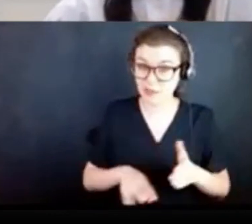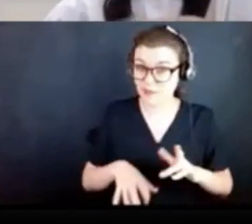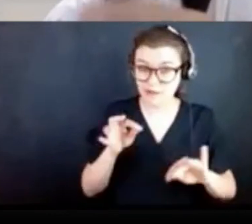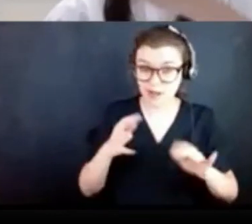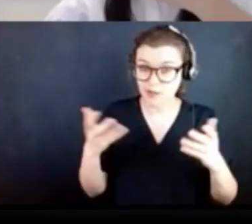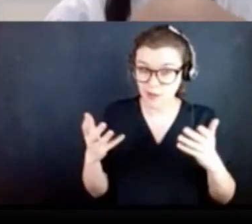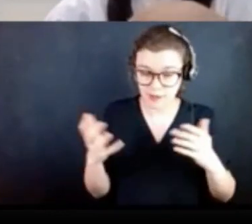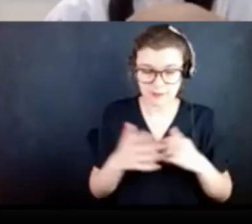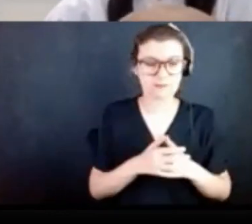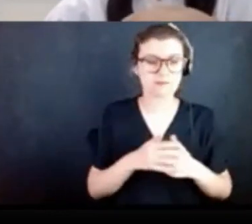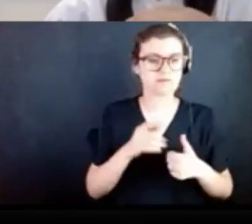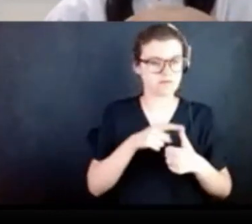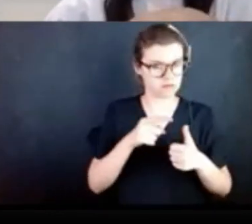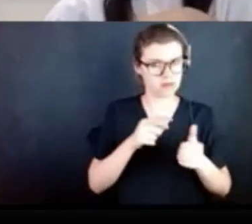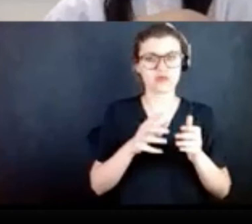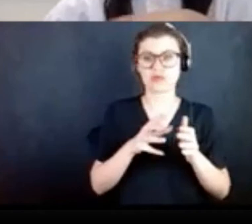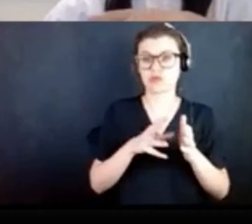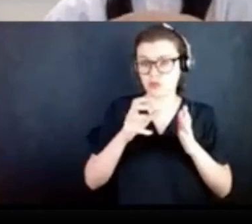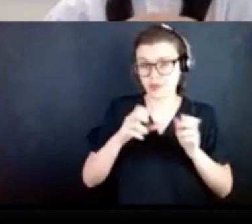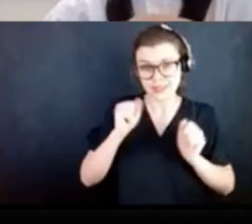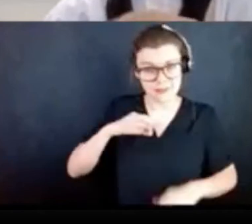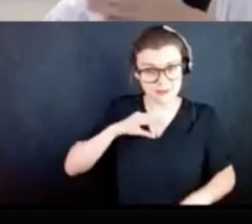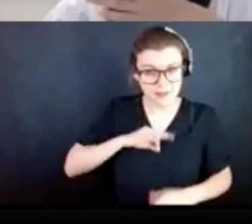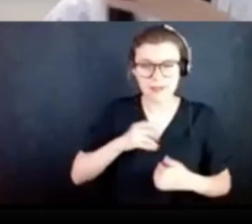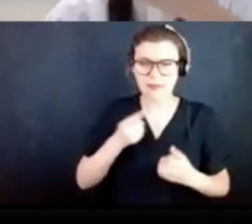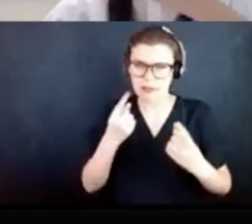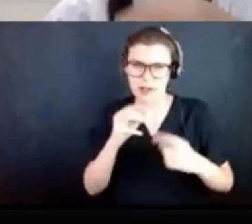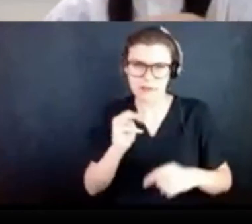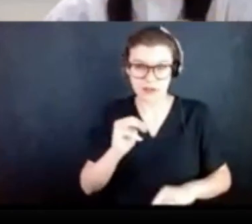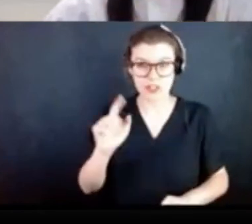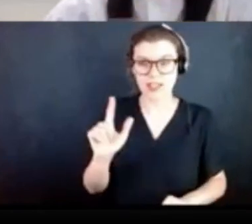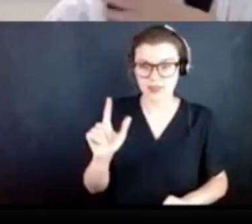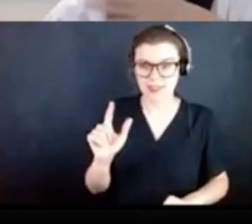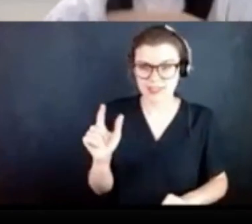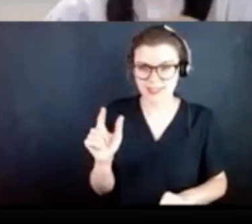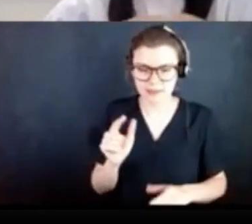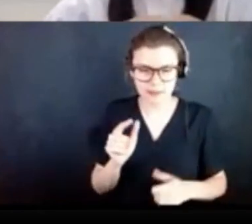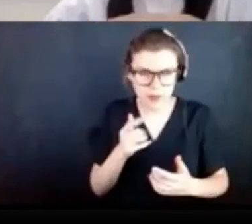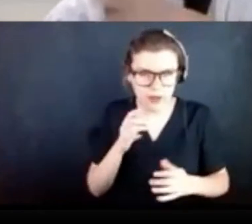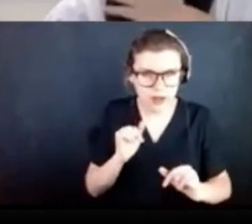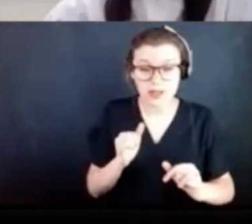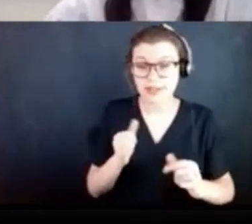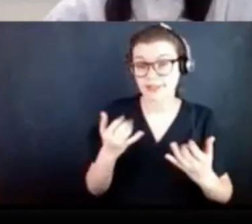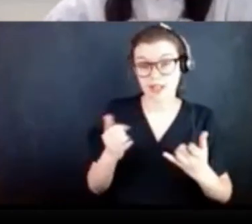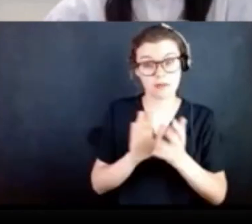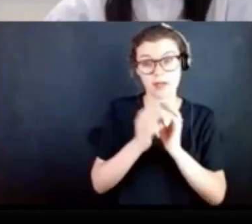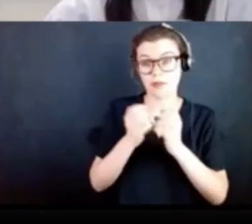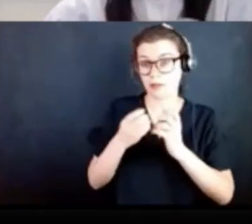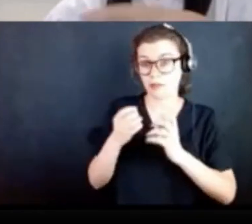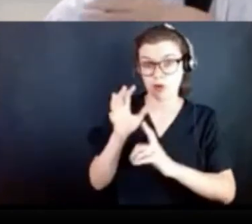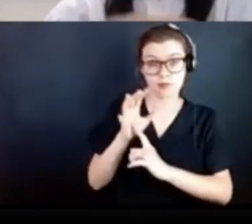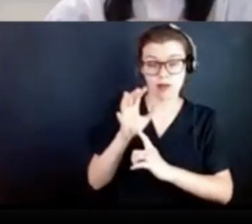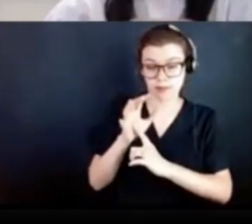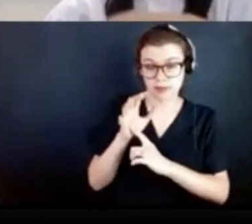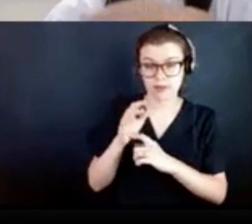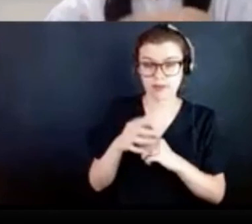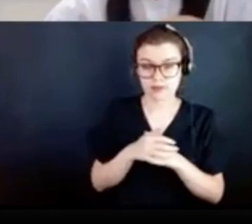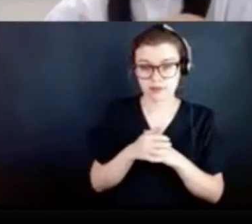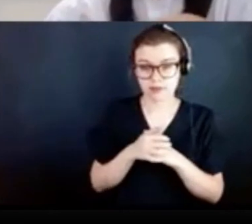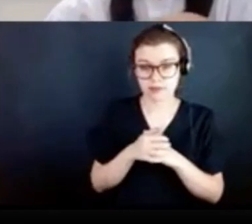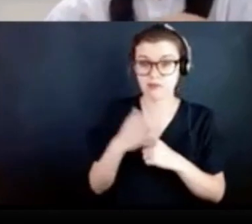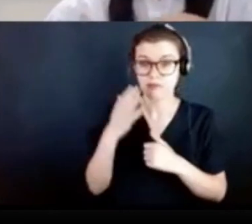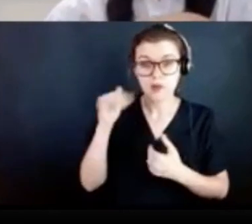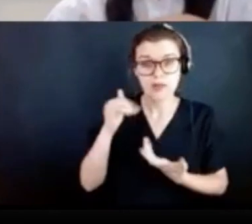from understanding machine learning as it's growing in prominence in a variety of ways that ultimately